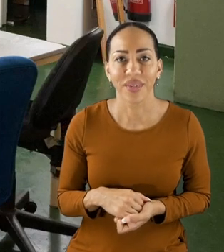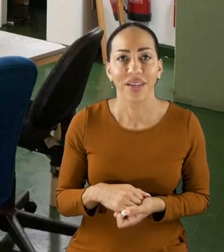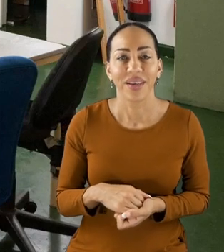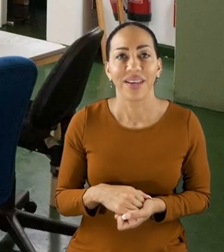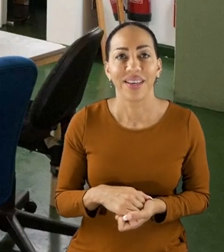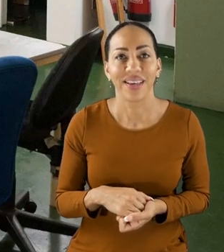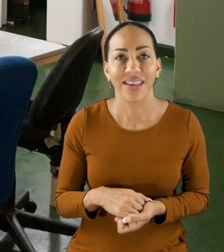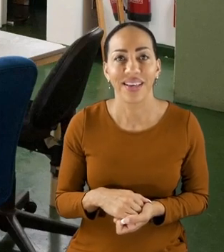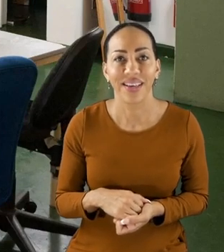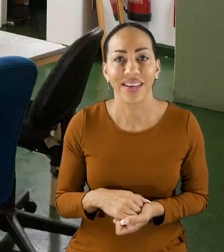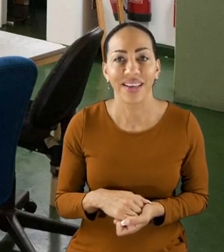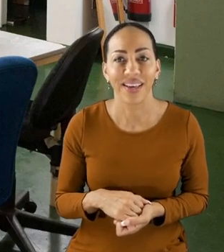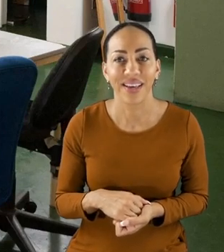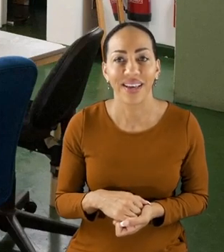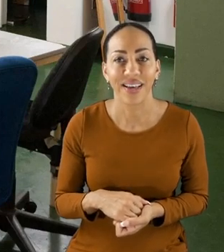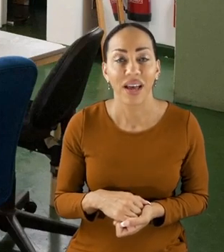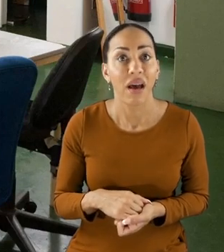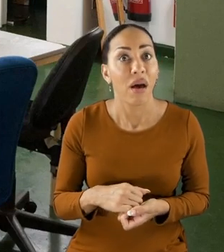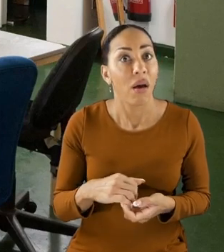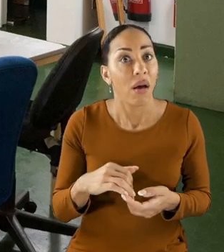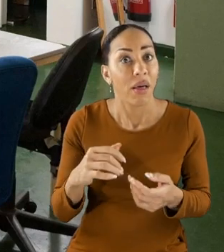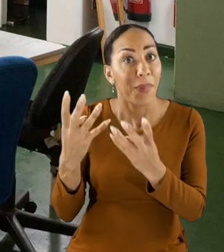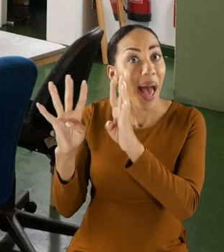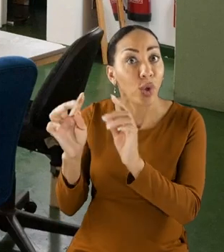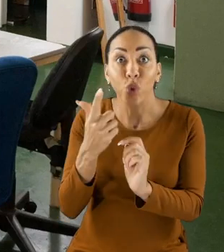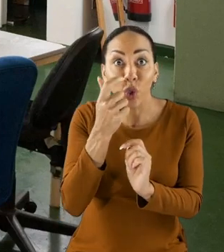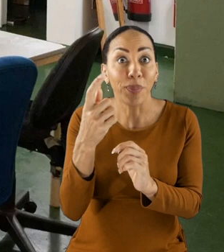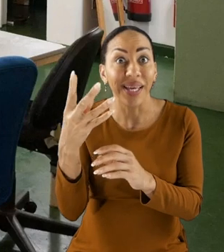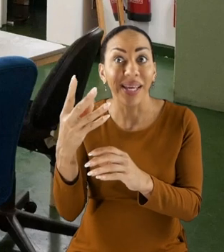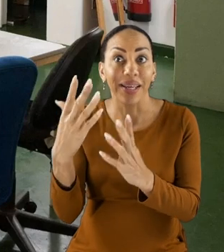they're kind of almost like an audience, like they could even be in the audience, I guess.